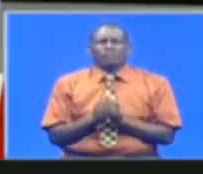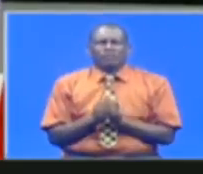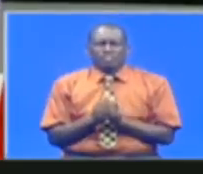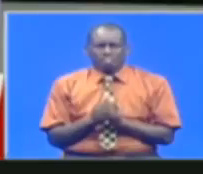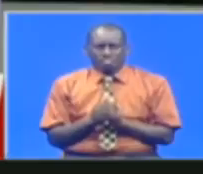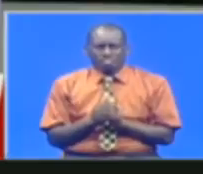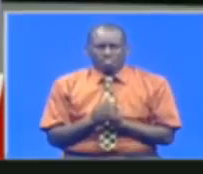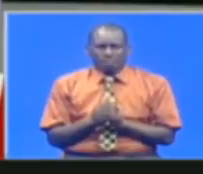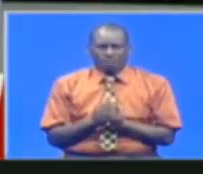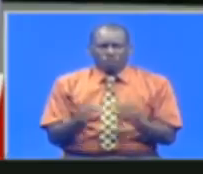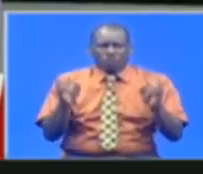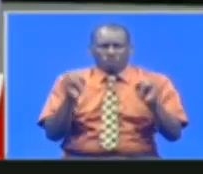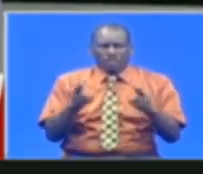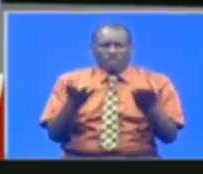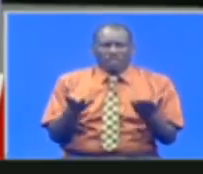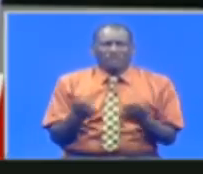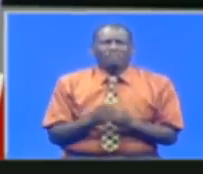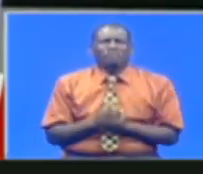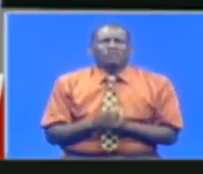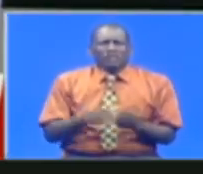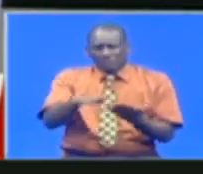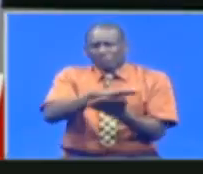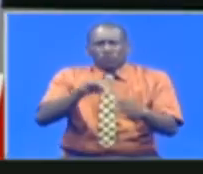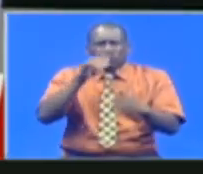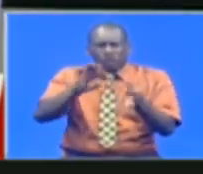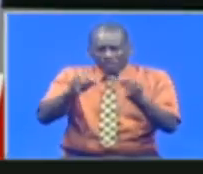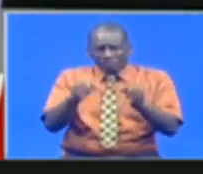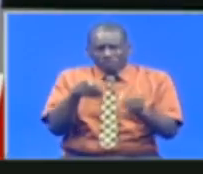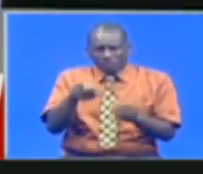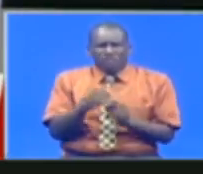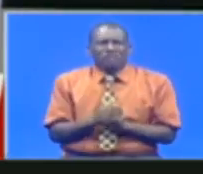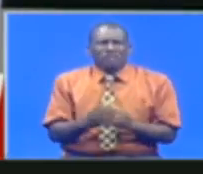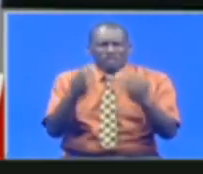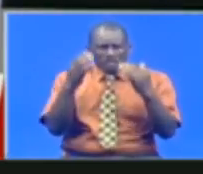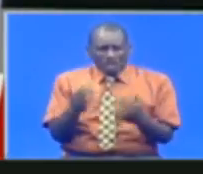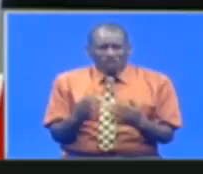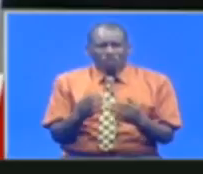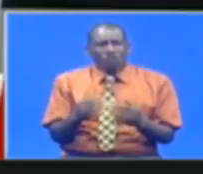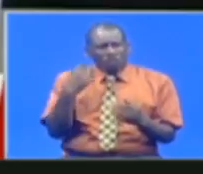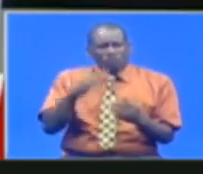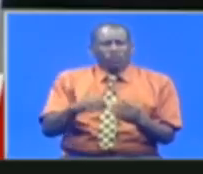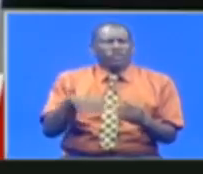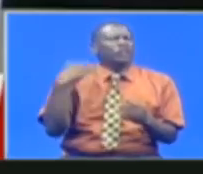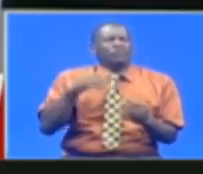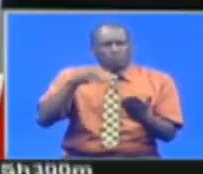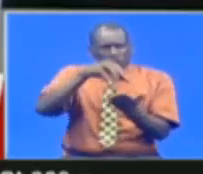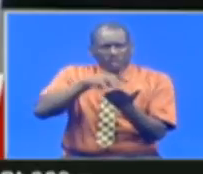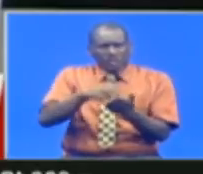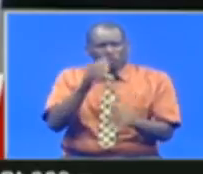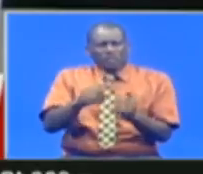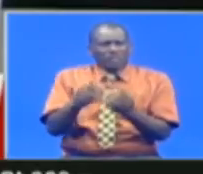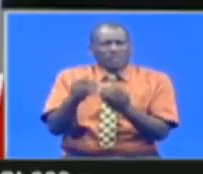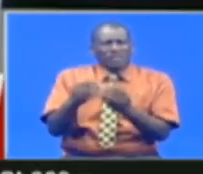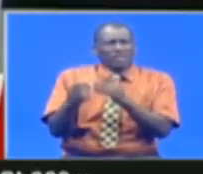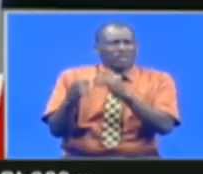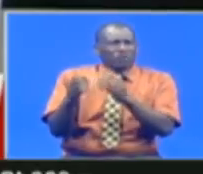It's a square or a box based on what your interpretation of it is. Now, on account of the criminal charges that he's facing, Dr.